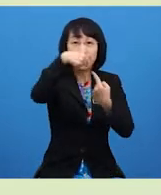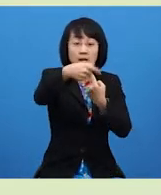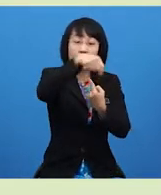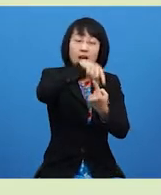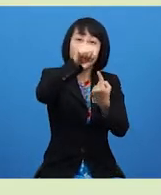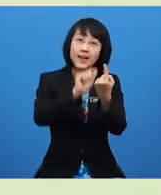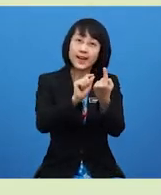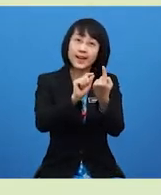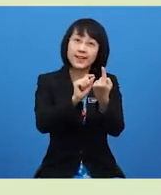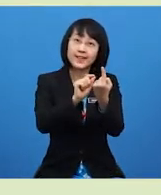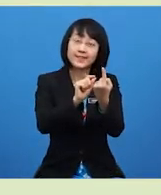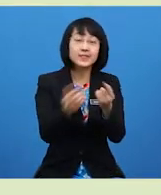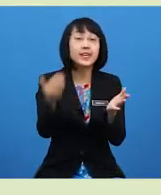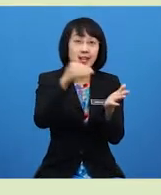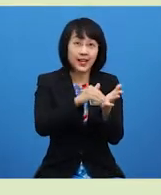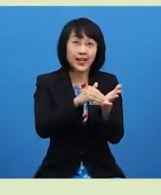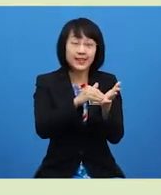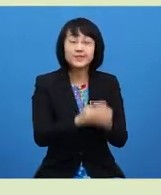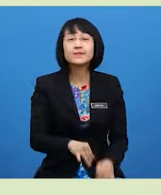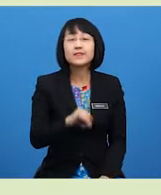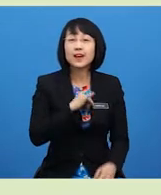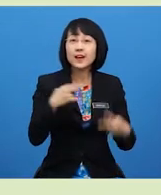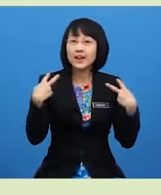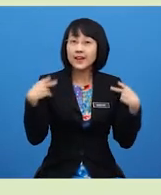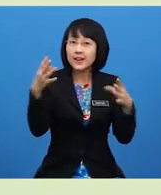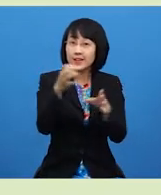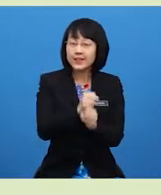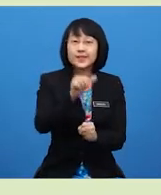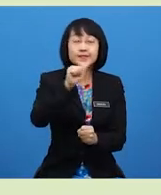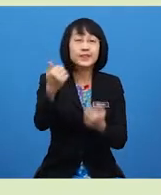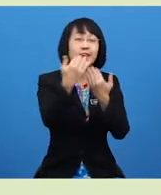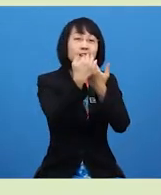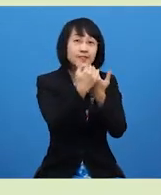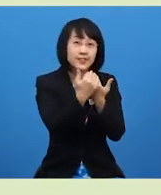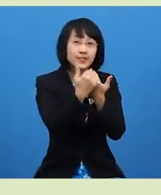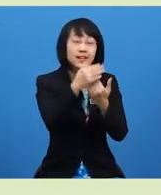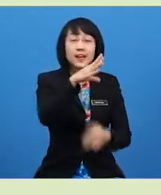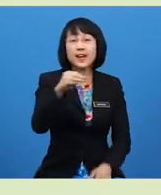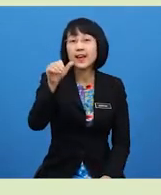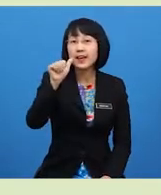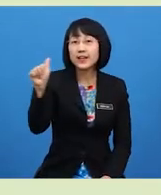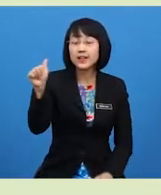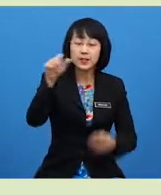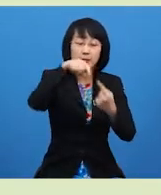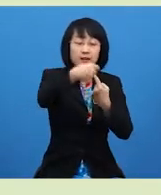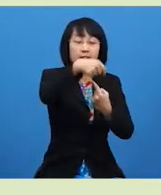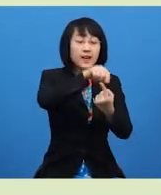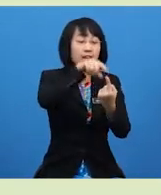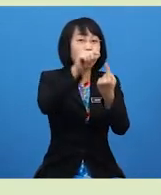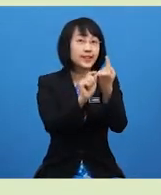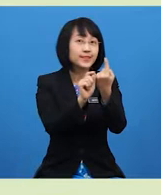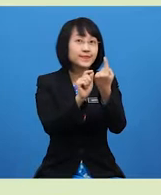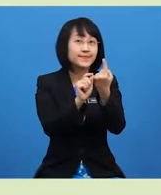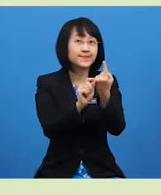banana. Let me repeat that for you. I've got a sandwich and a